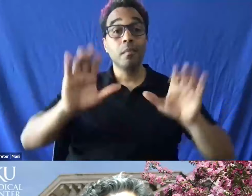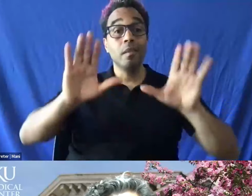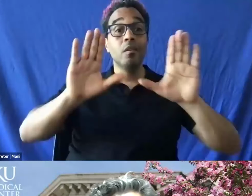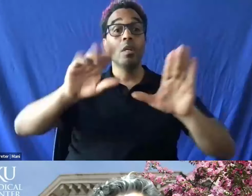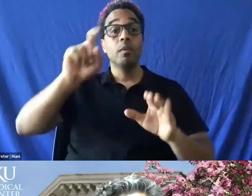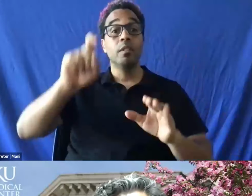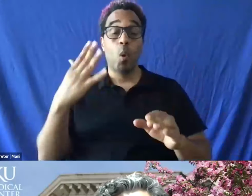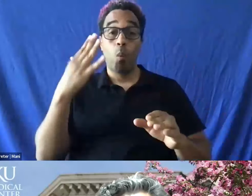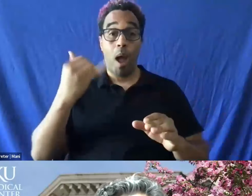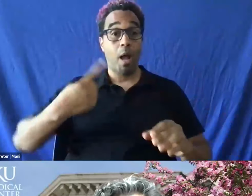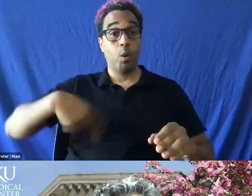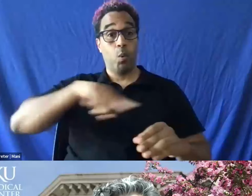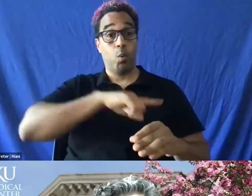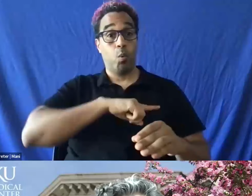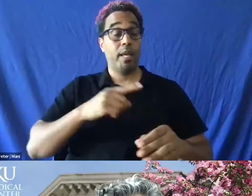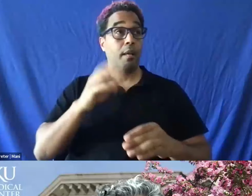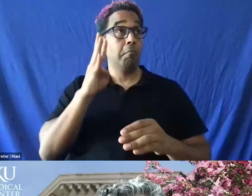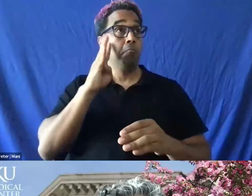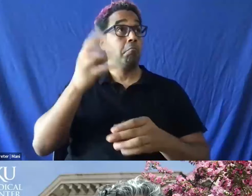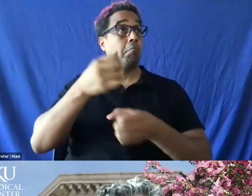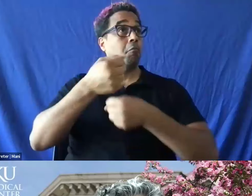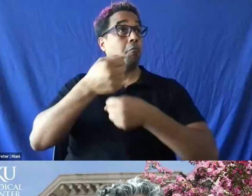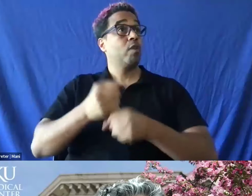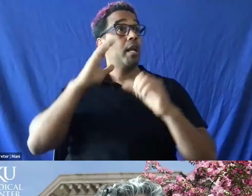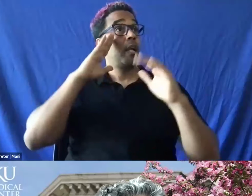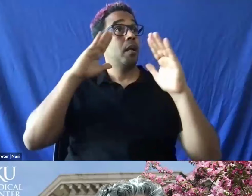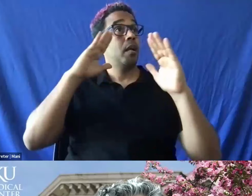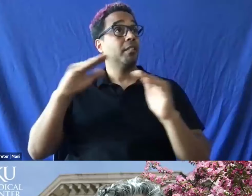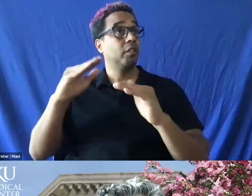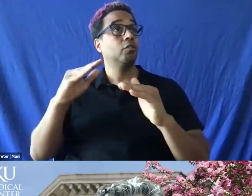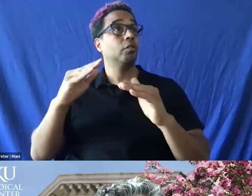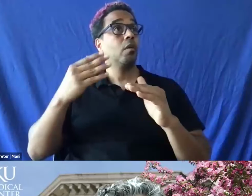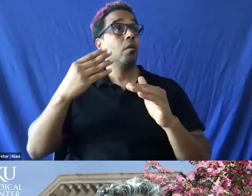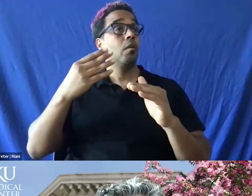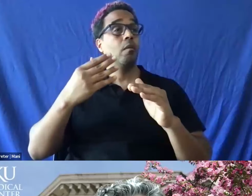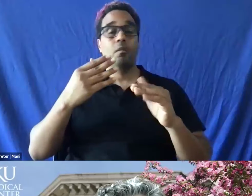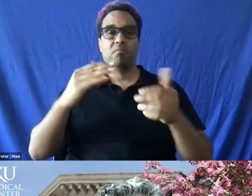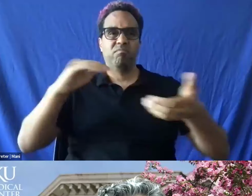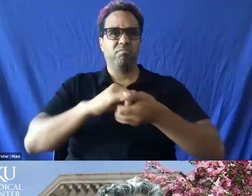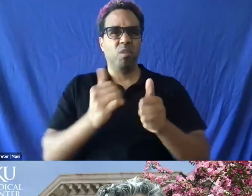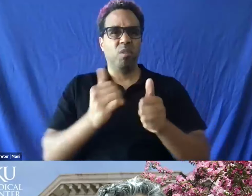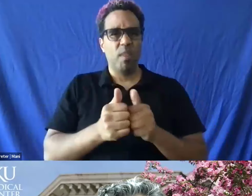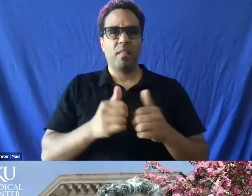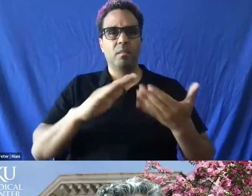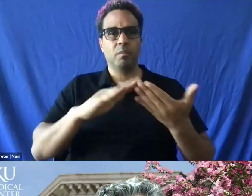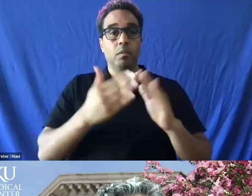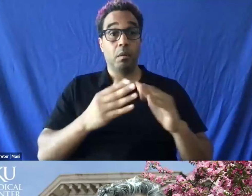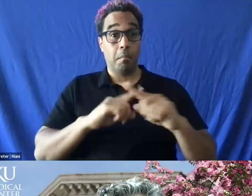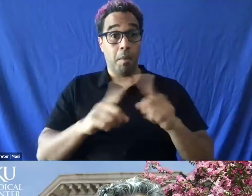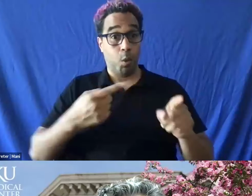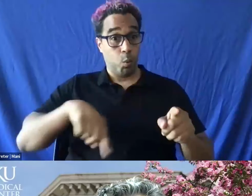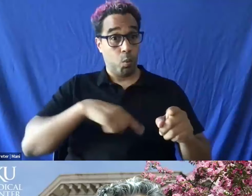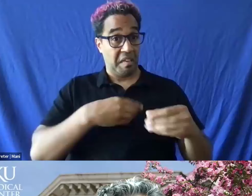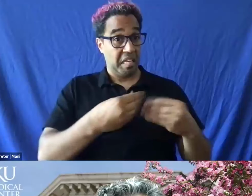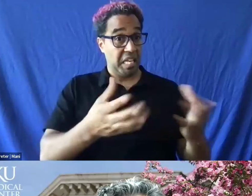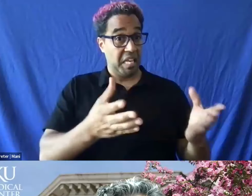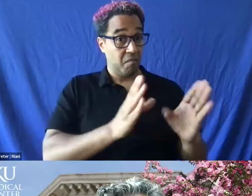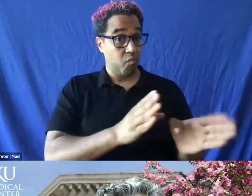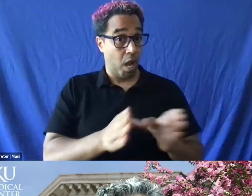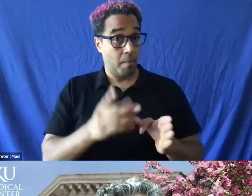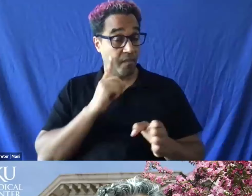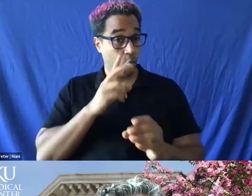creating expectations from community partners, but are we preparing them to participate in this realm? Any